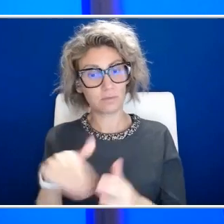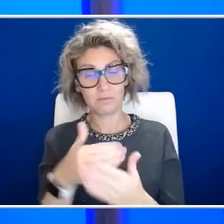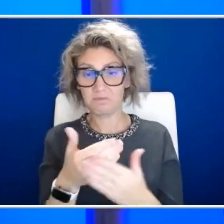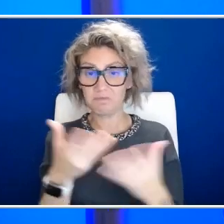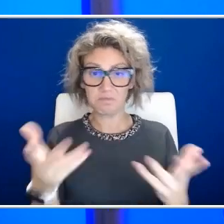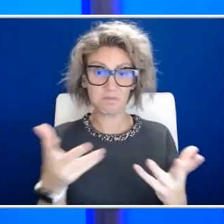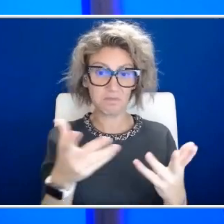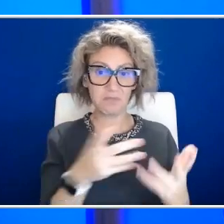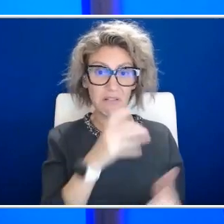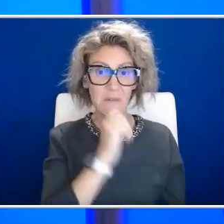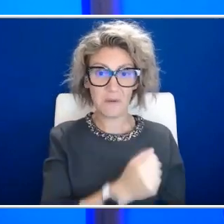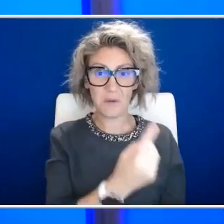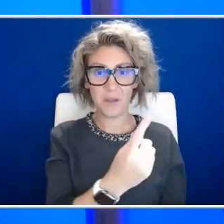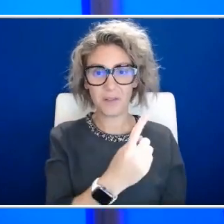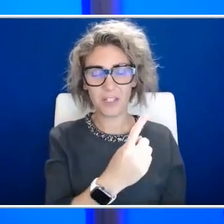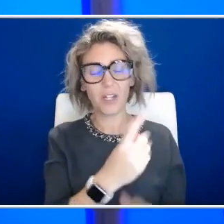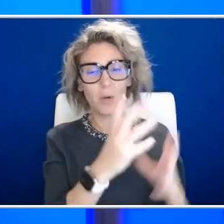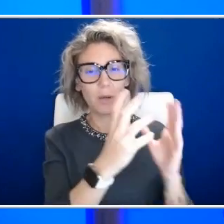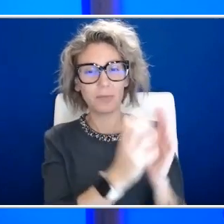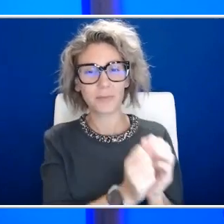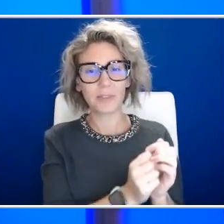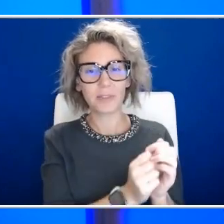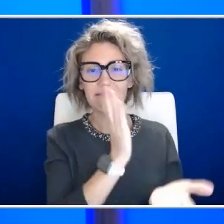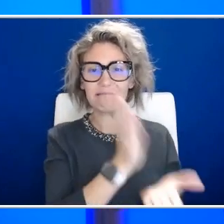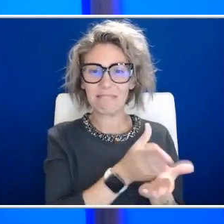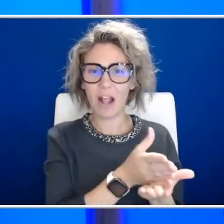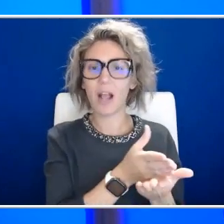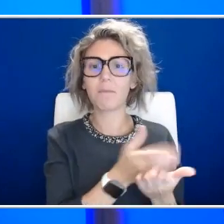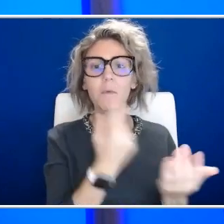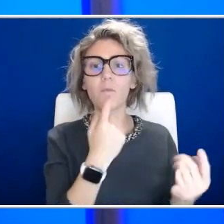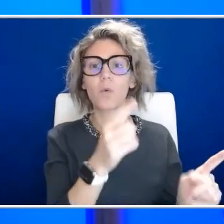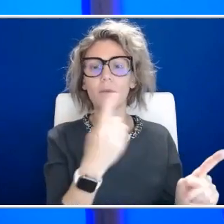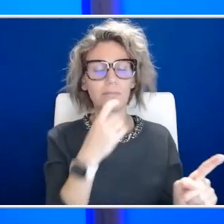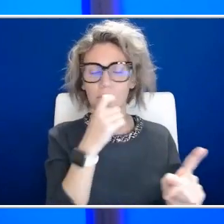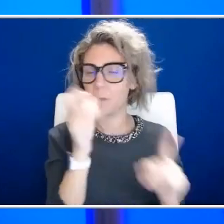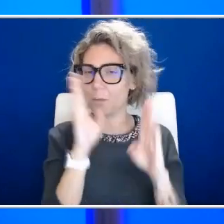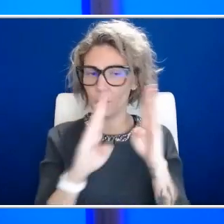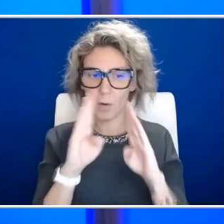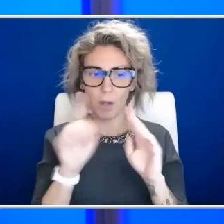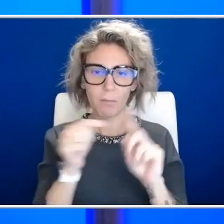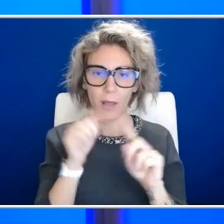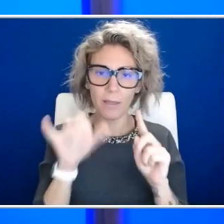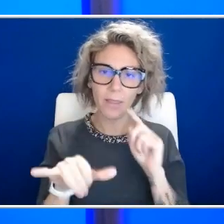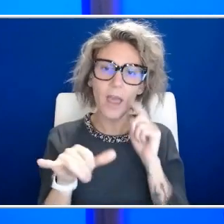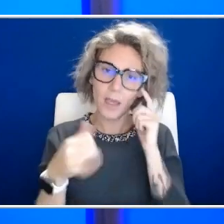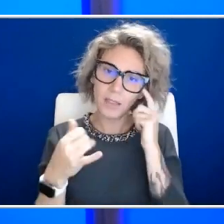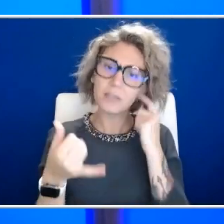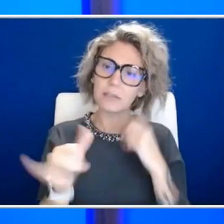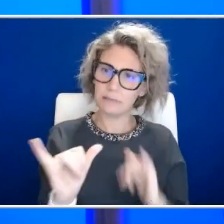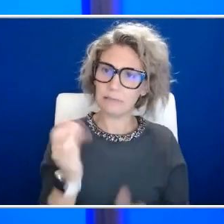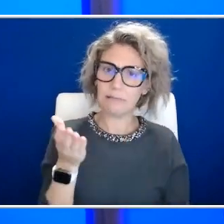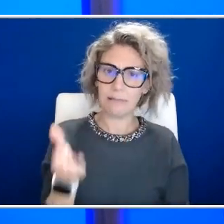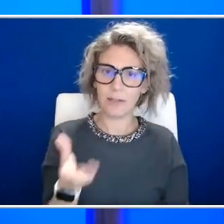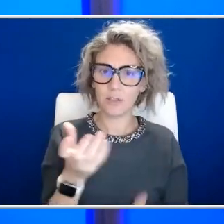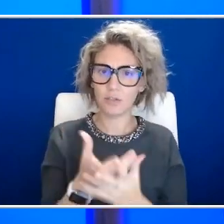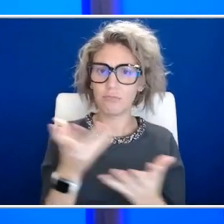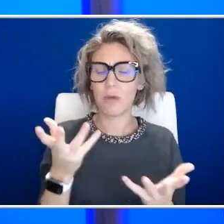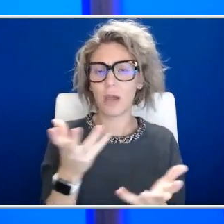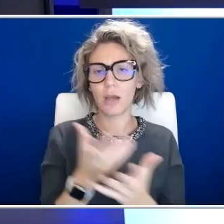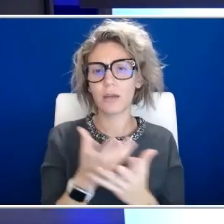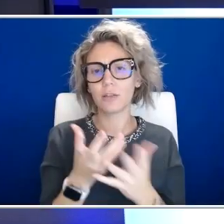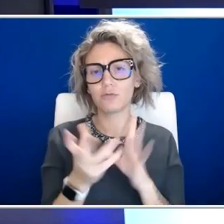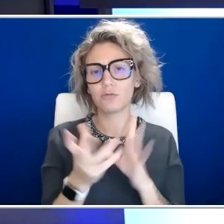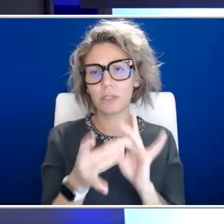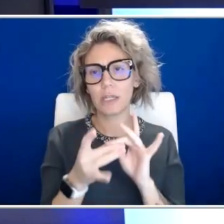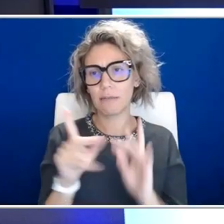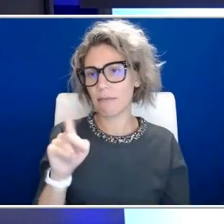and stops working. So we don't worry about it still being there too much in terms of kidney. But will he still